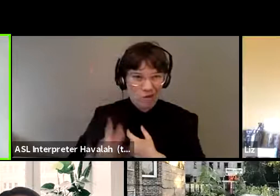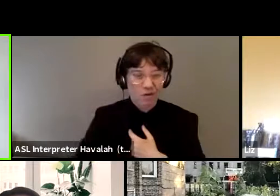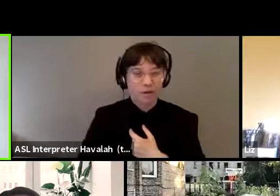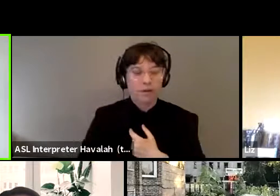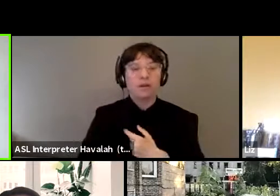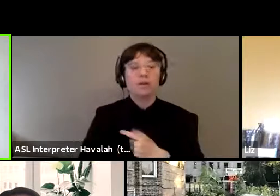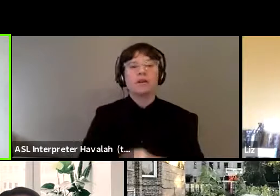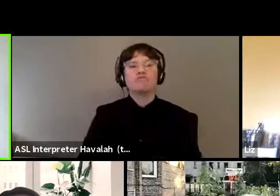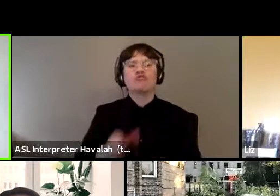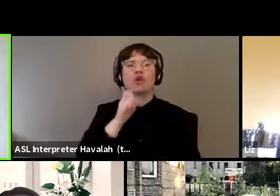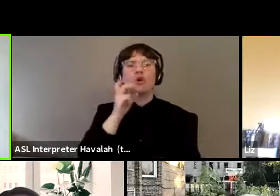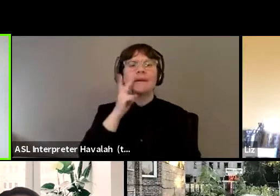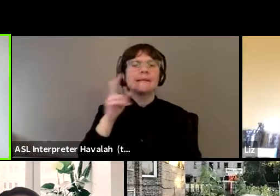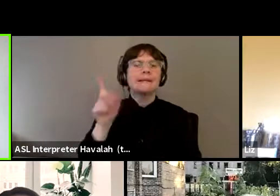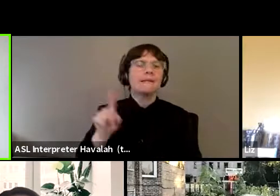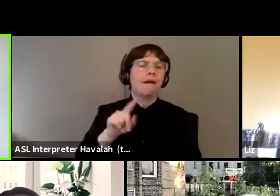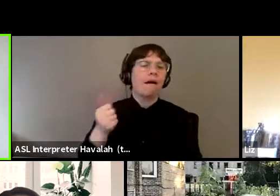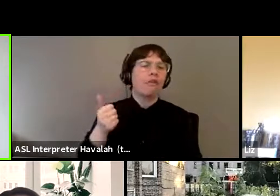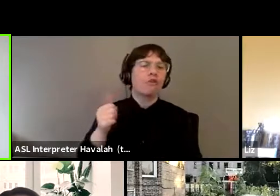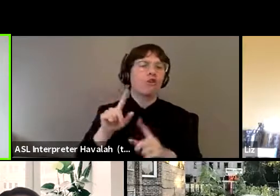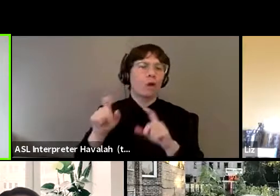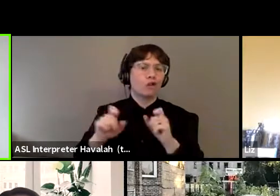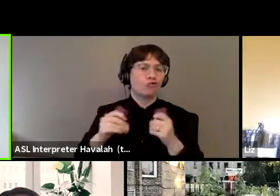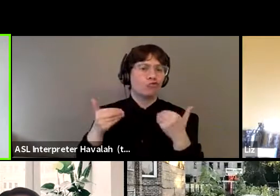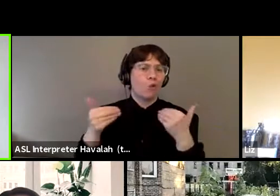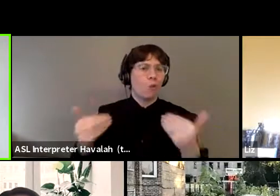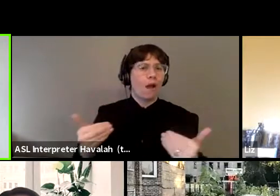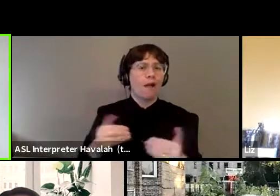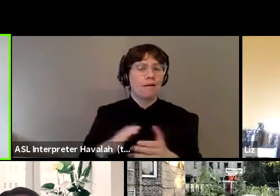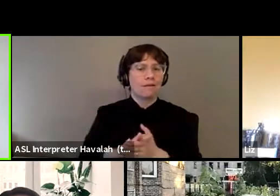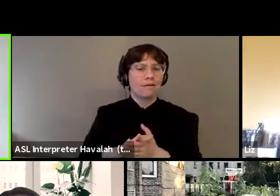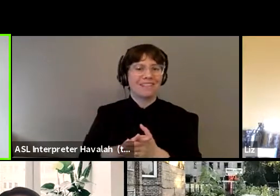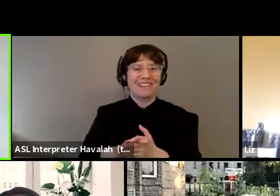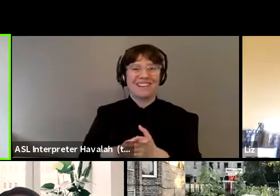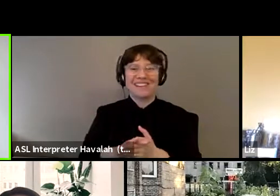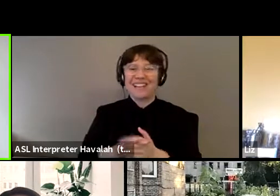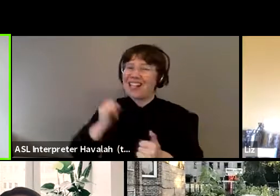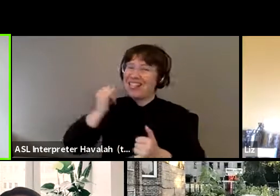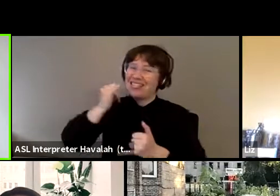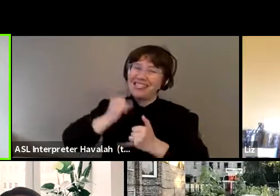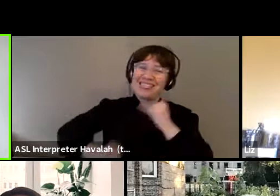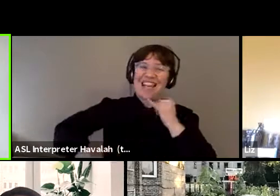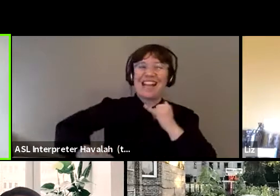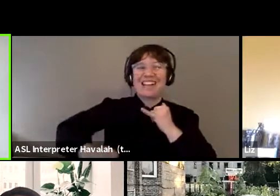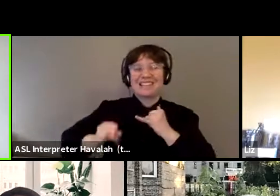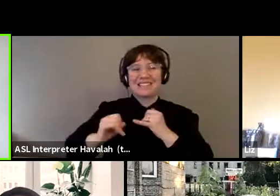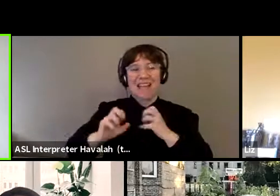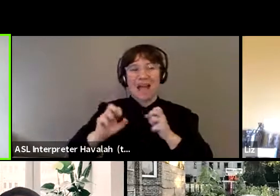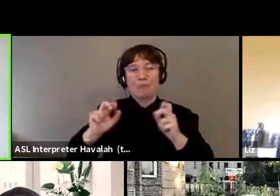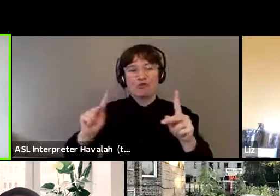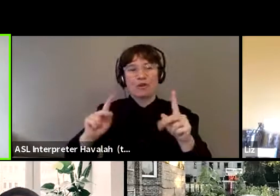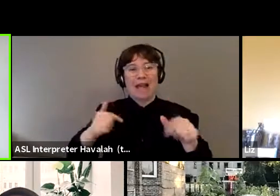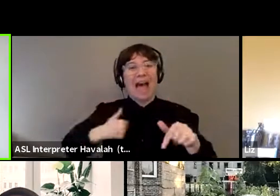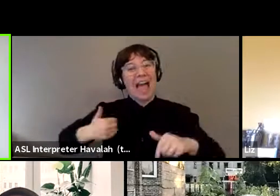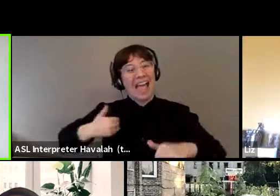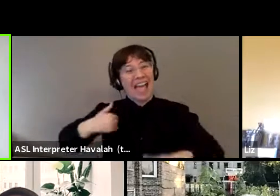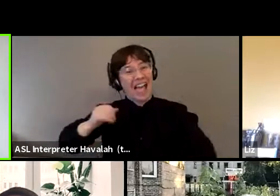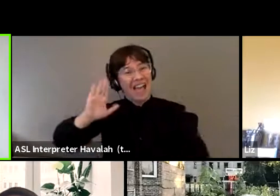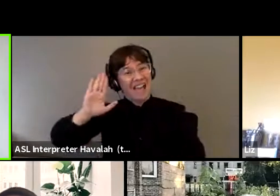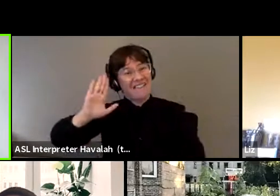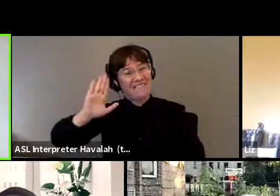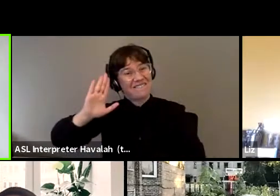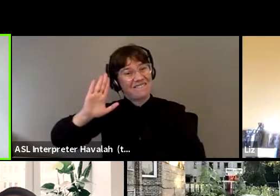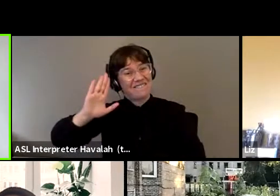So I don't see any other questions in the chat. Feel free to like kind of last call for any other questions. But I also have another question for